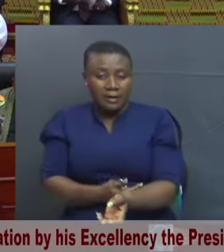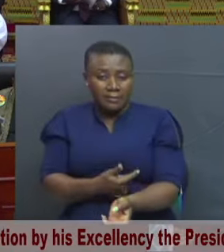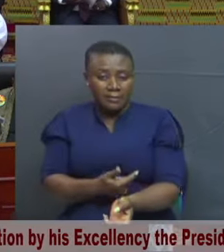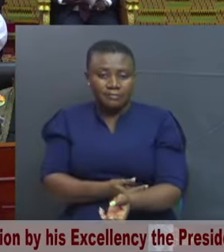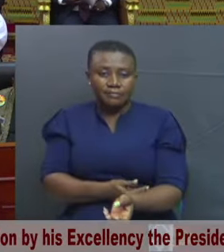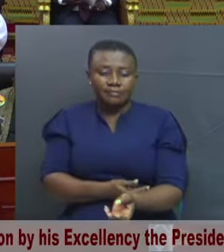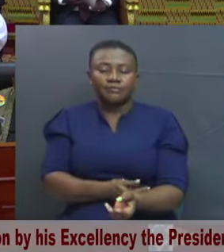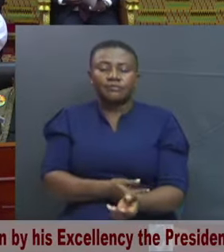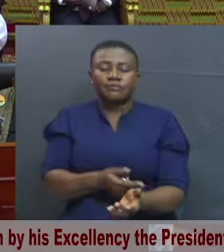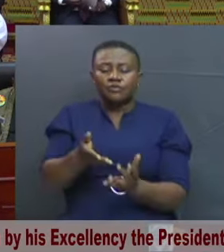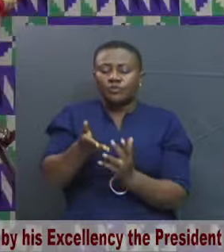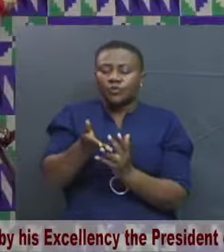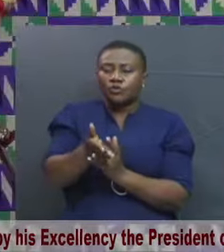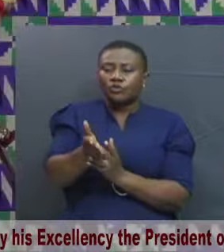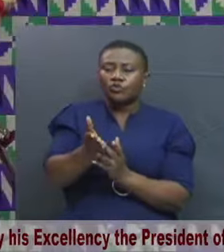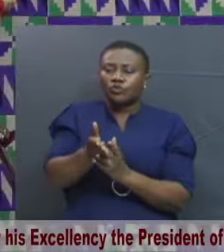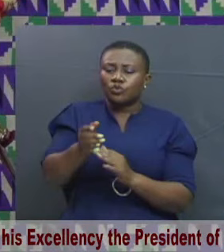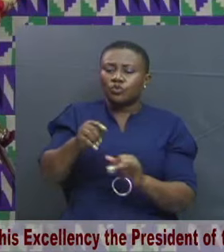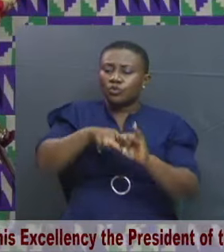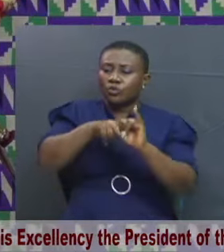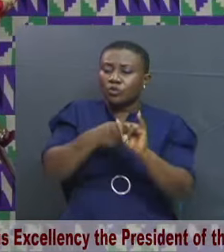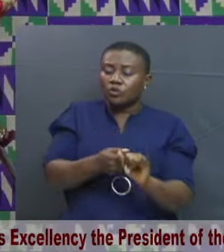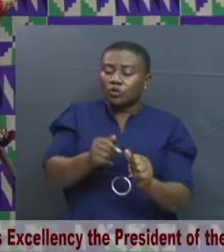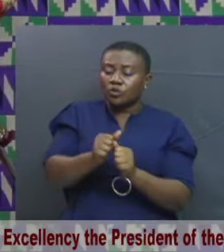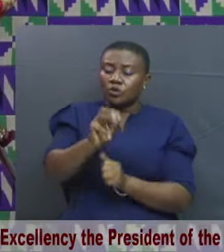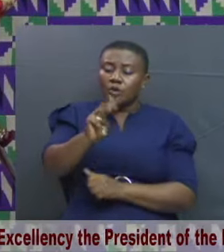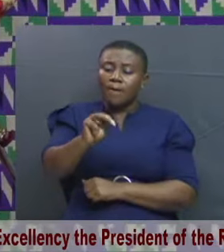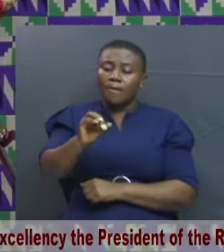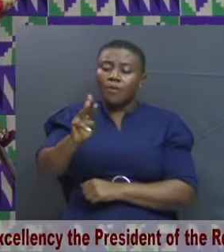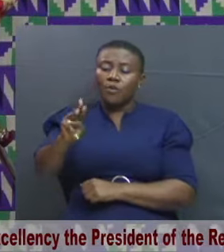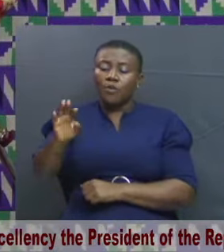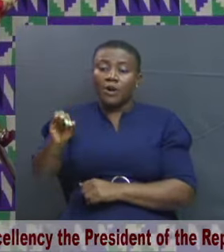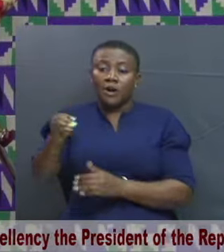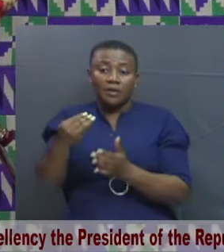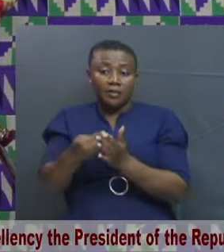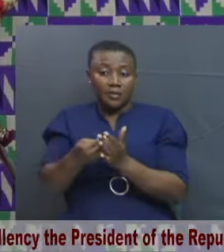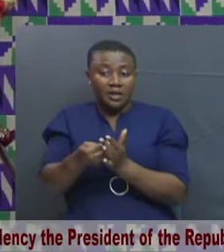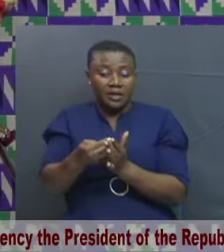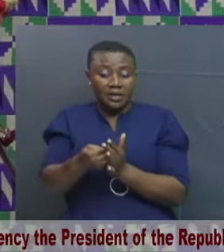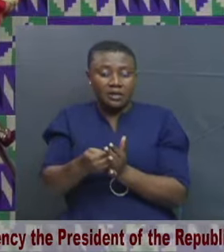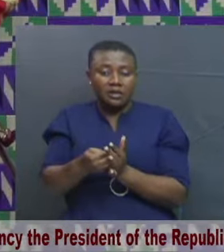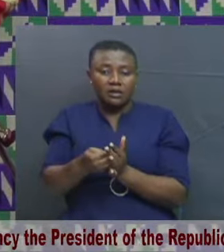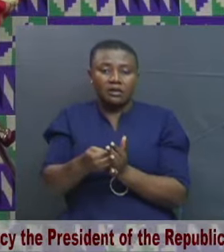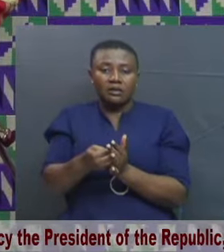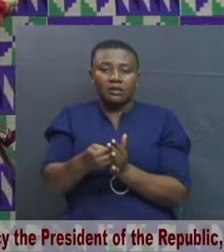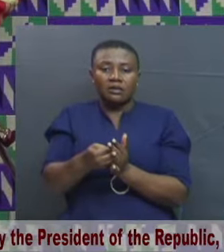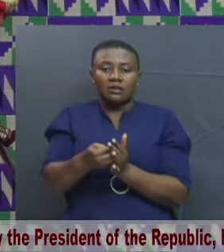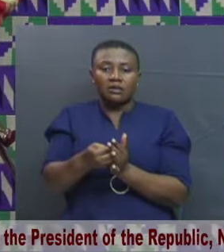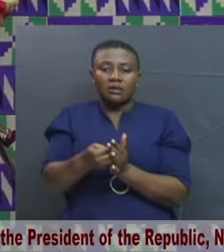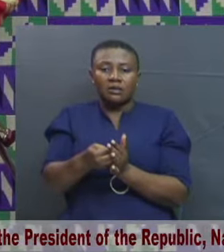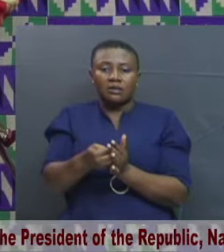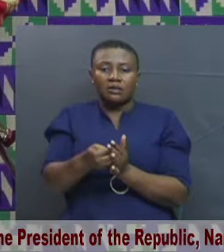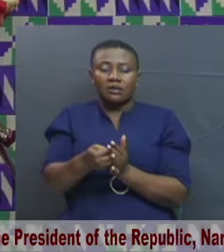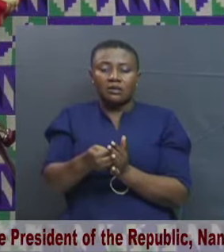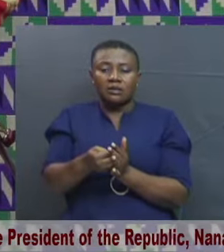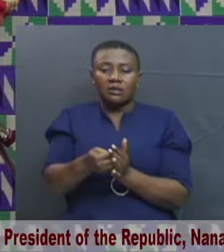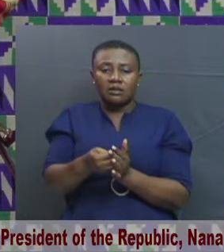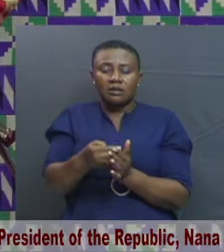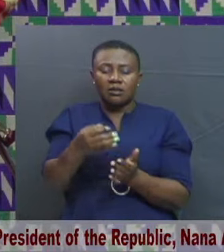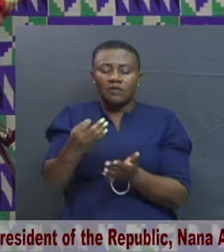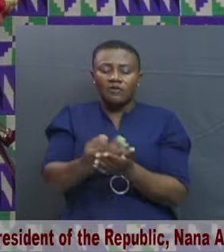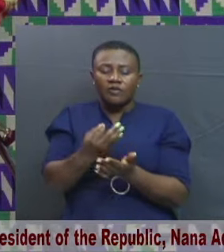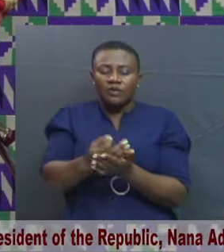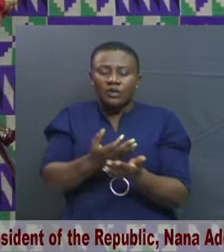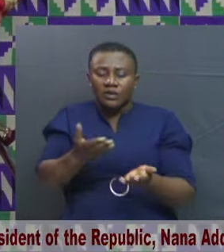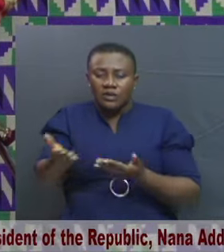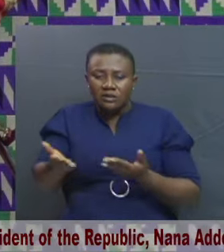through the implementation of mobile money interoperability we've also provided access to financial services for